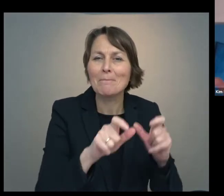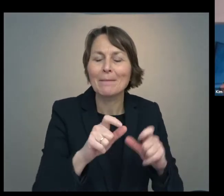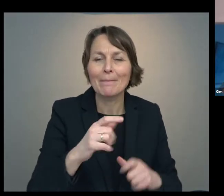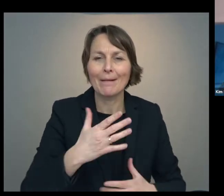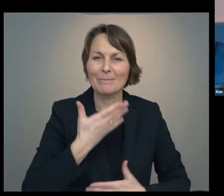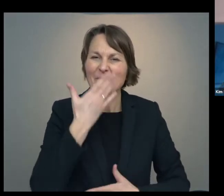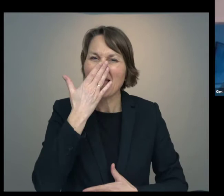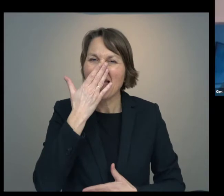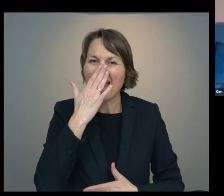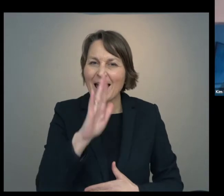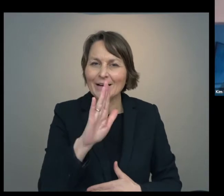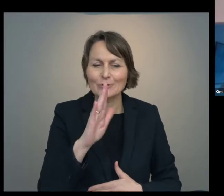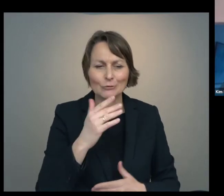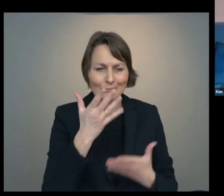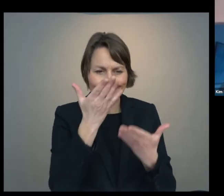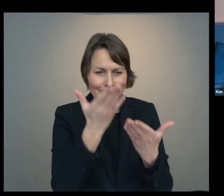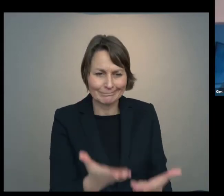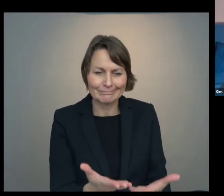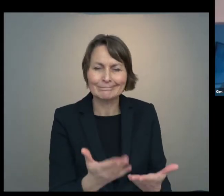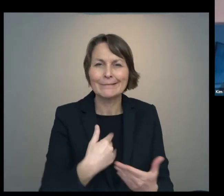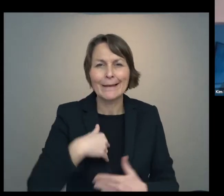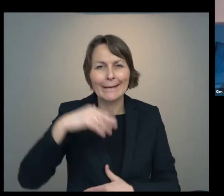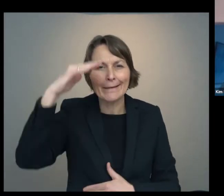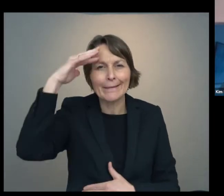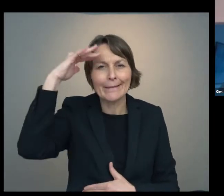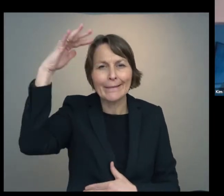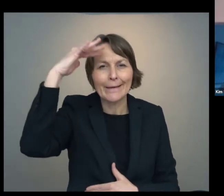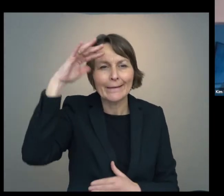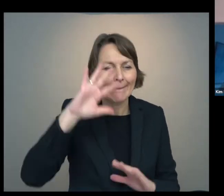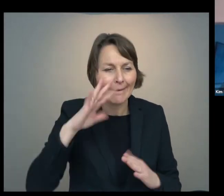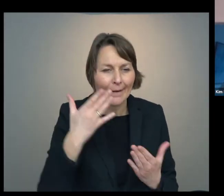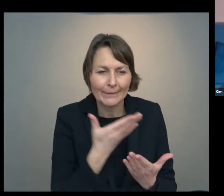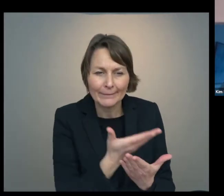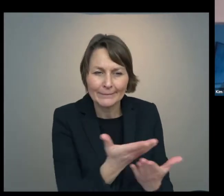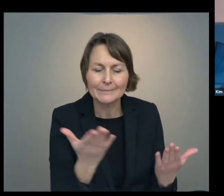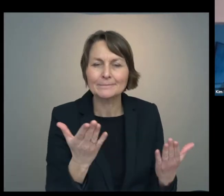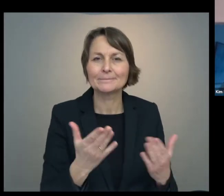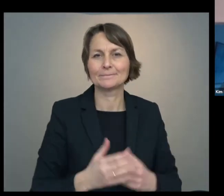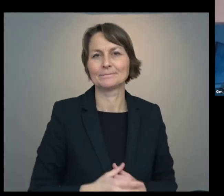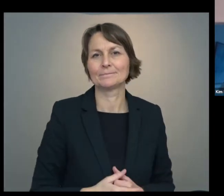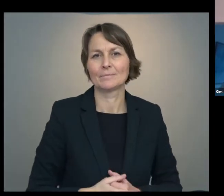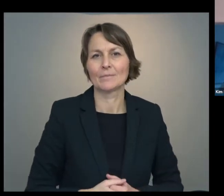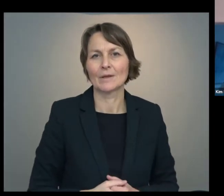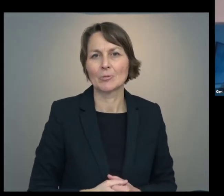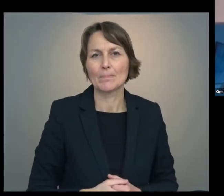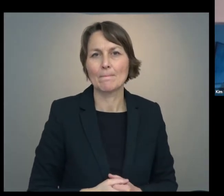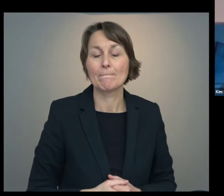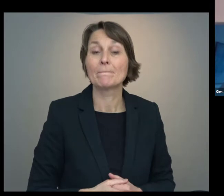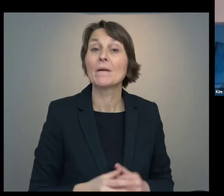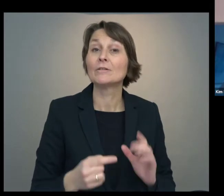an attitude. It's a way of thinking. And when Suits